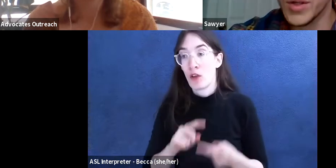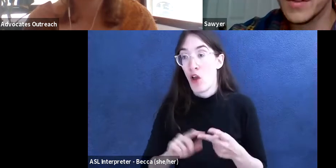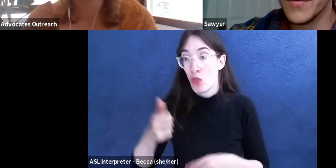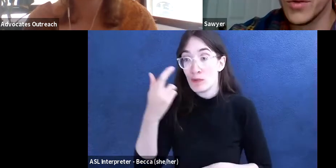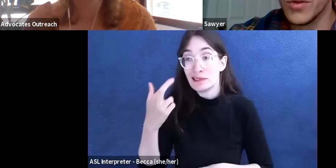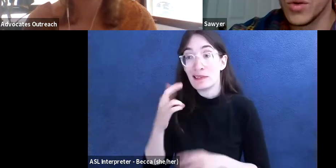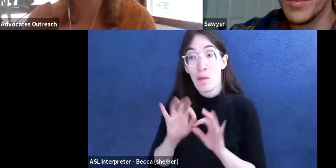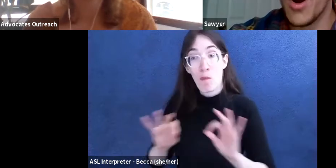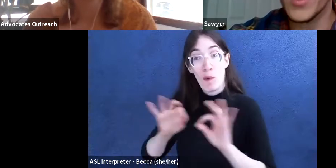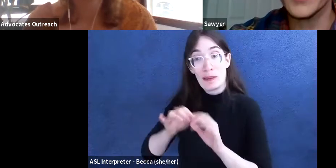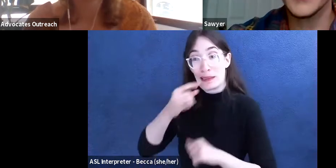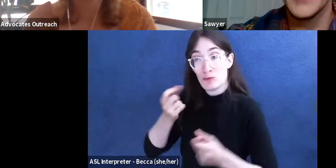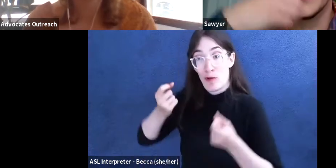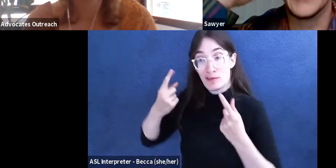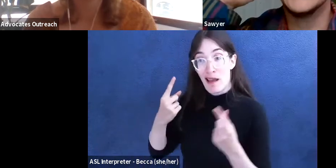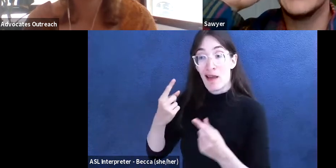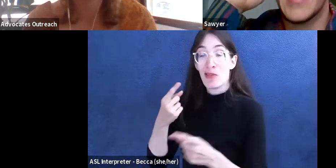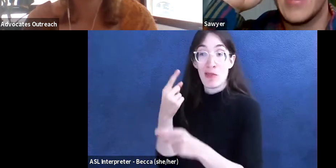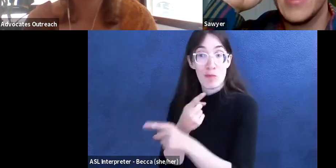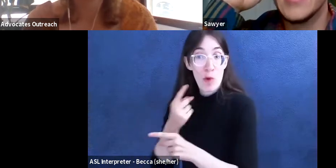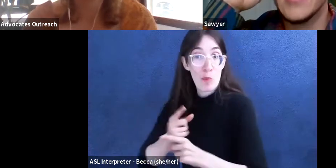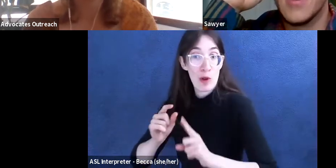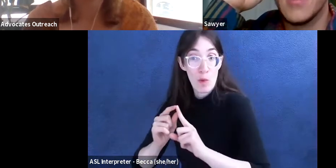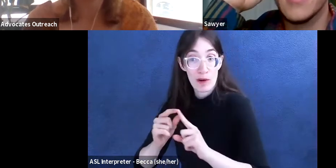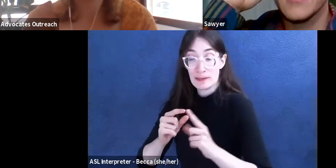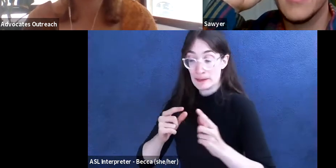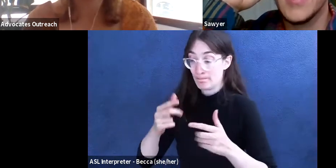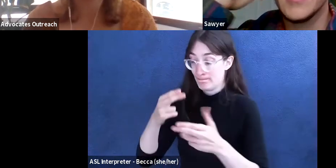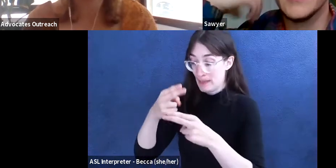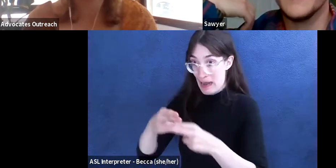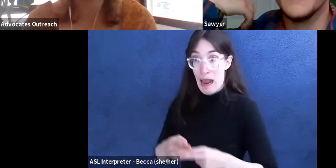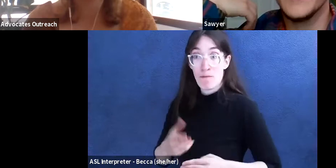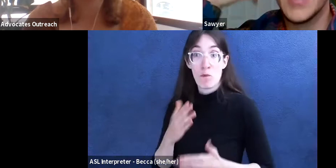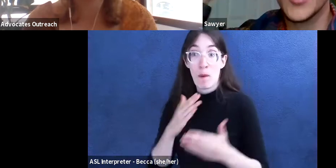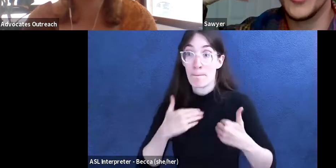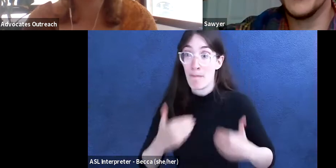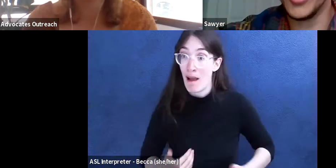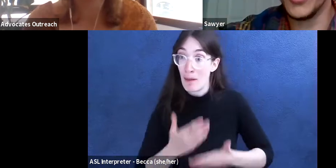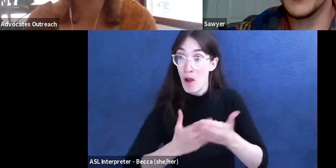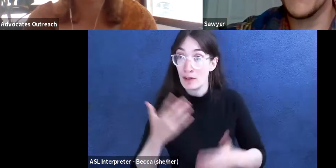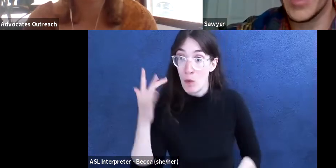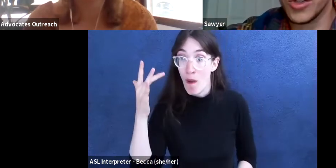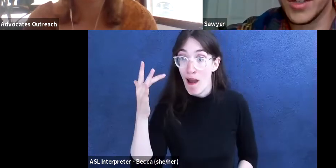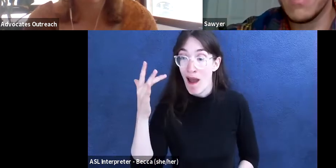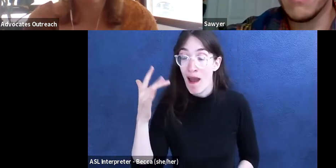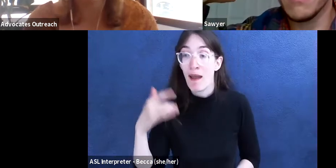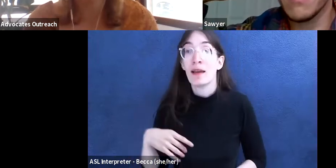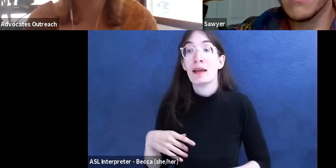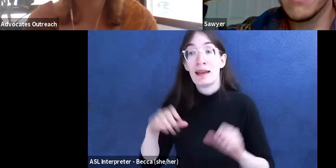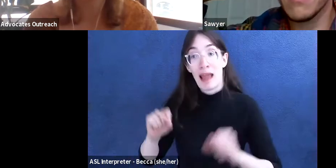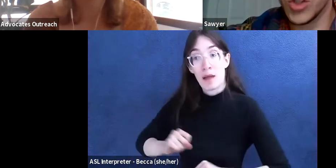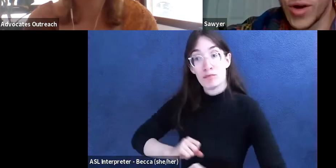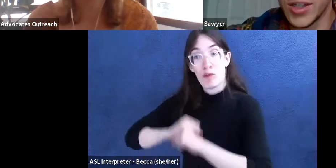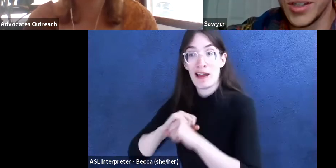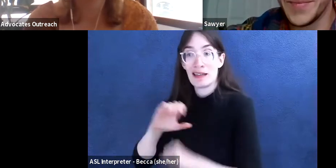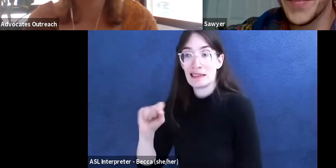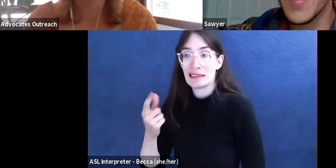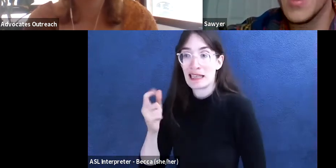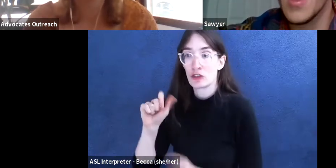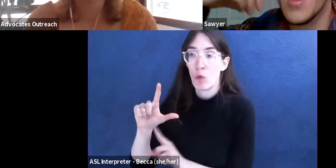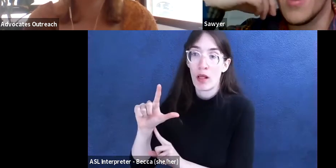to different body parts, especially like for the genitals, like it's better to